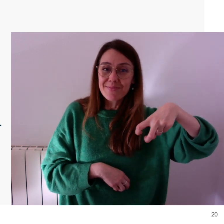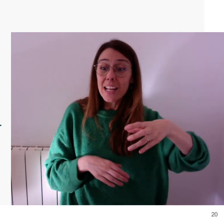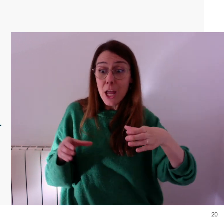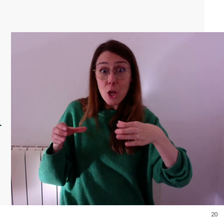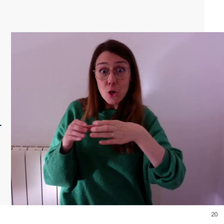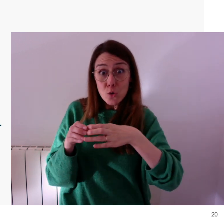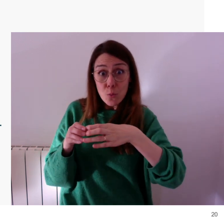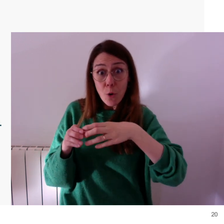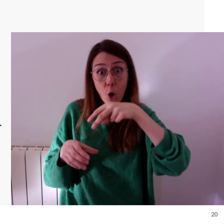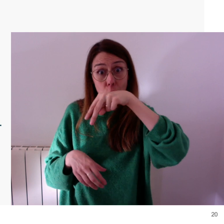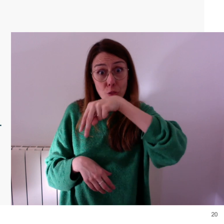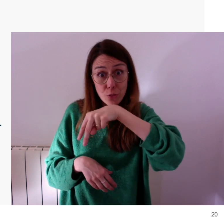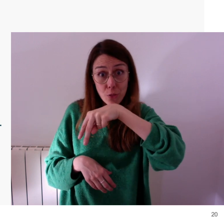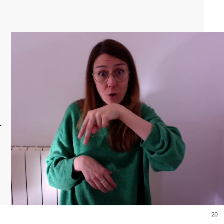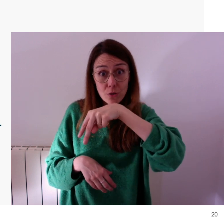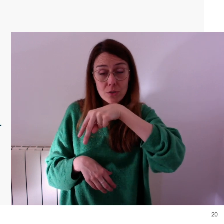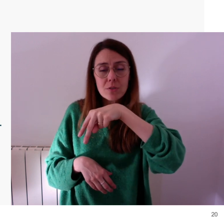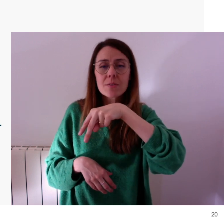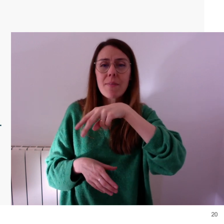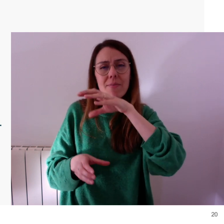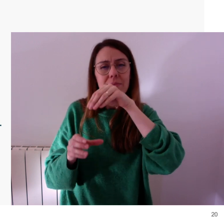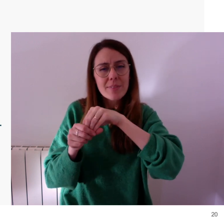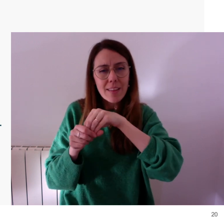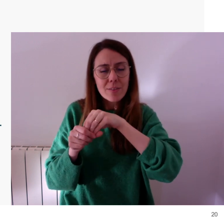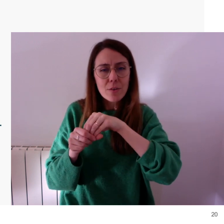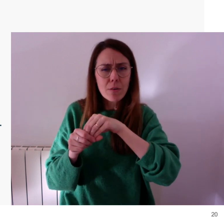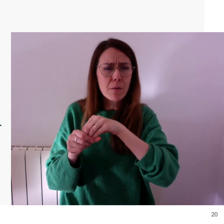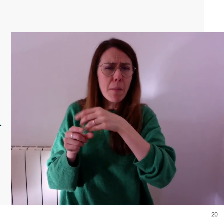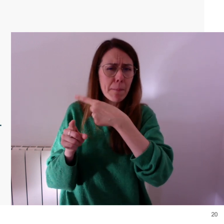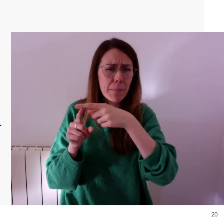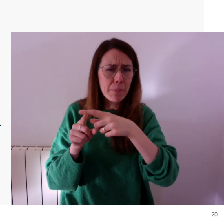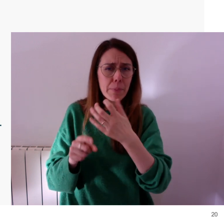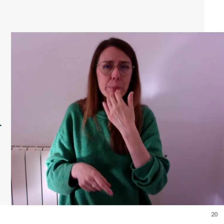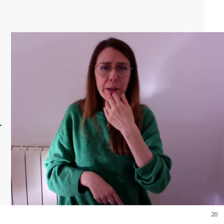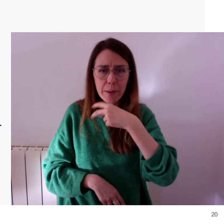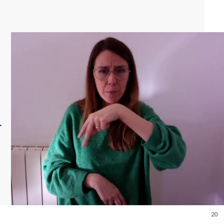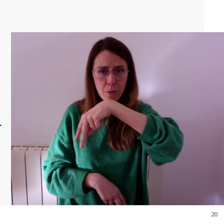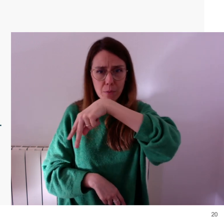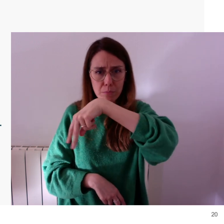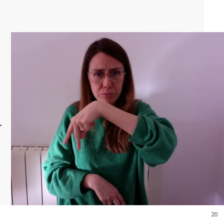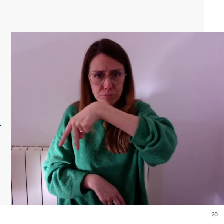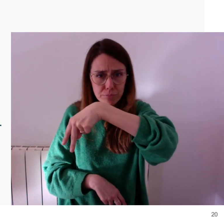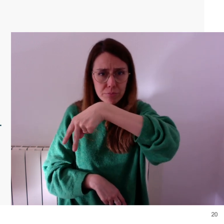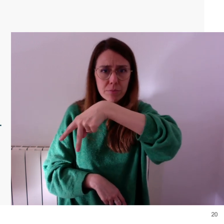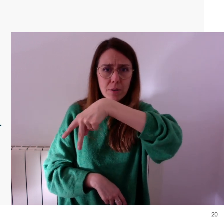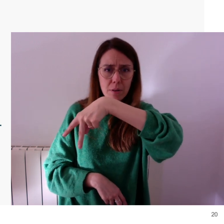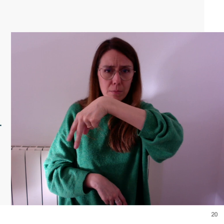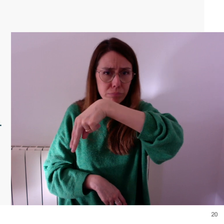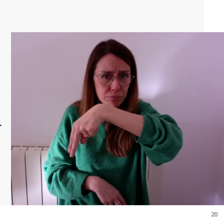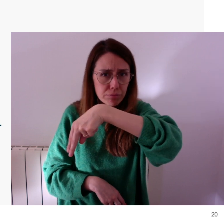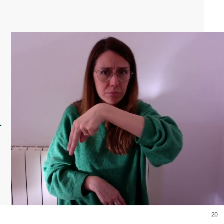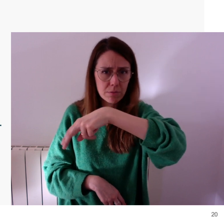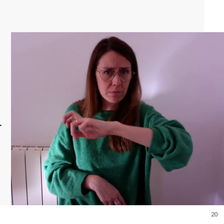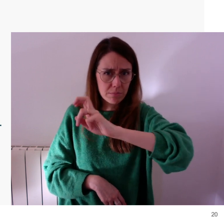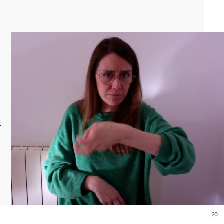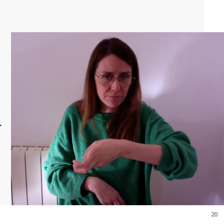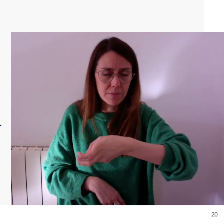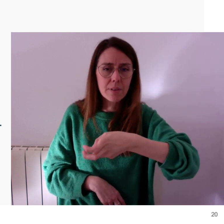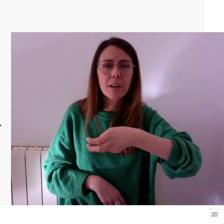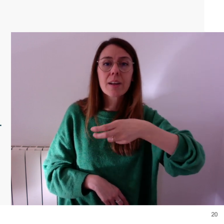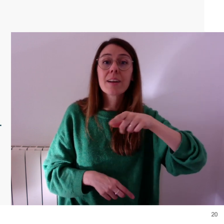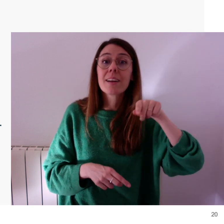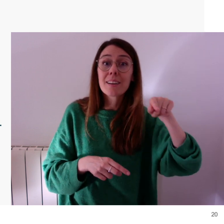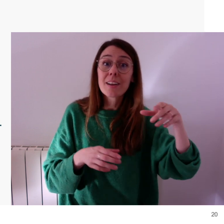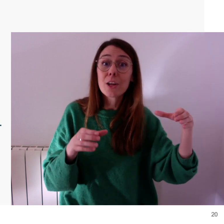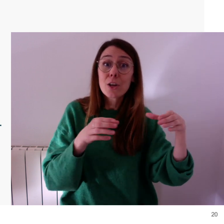grouped the different end shape under the two hand shape, where we have all the variants